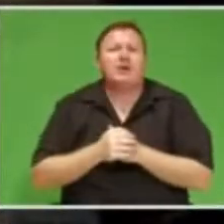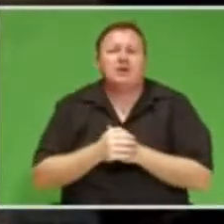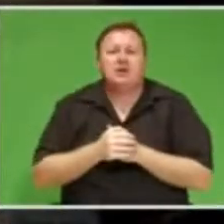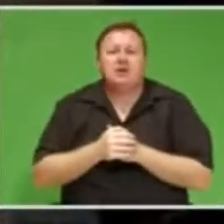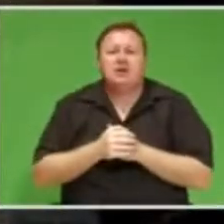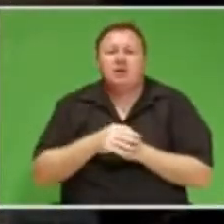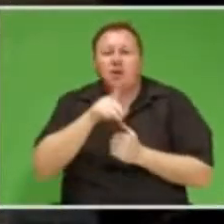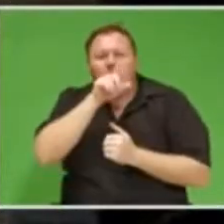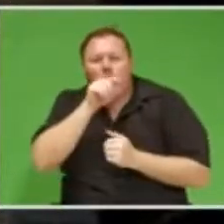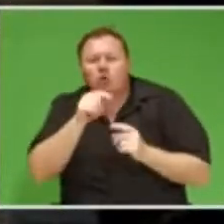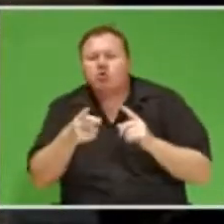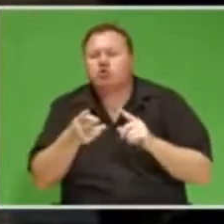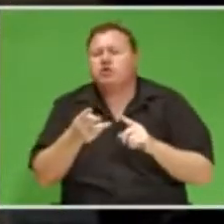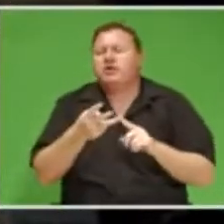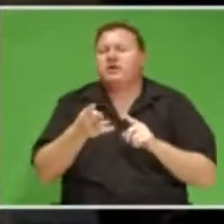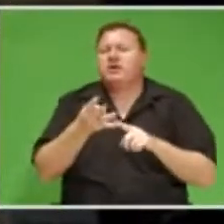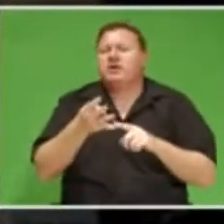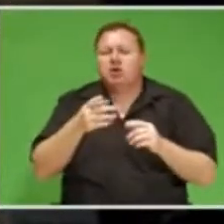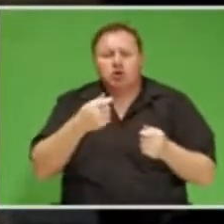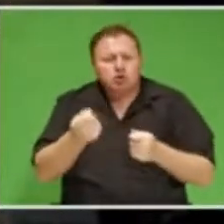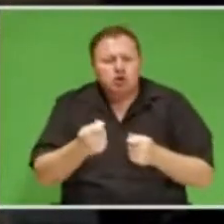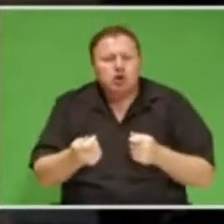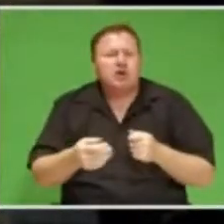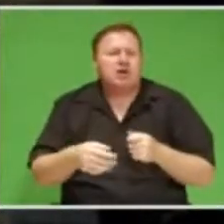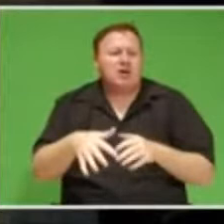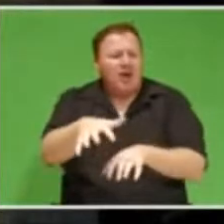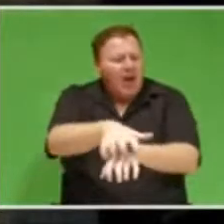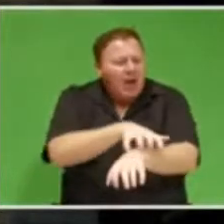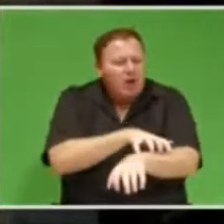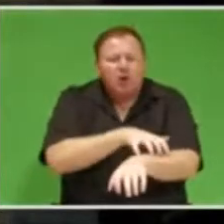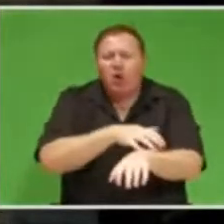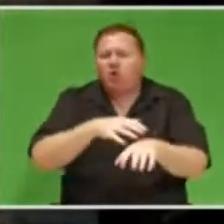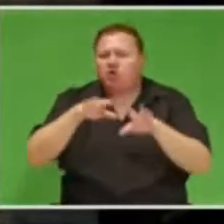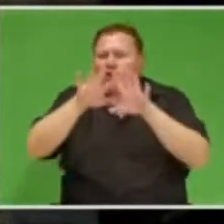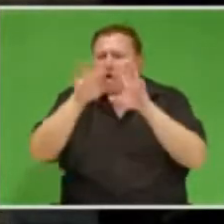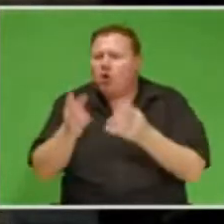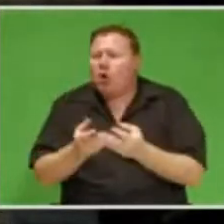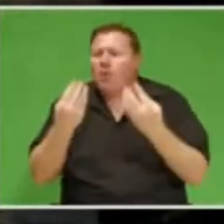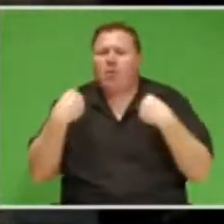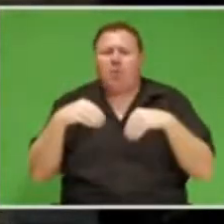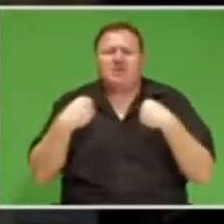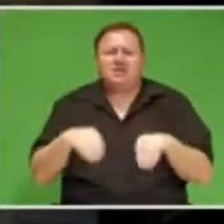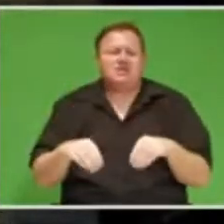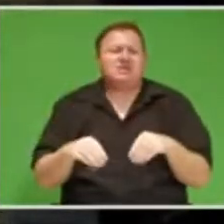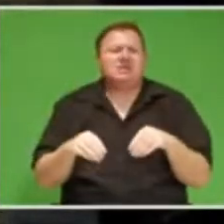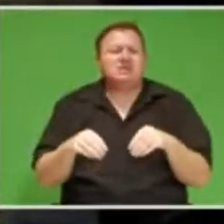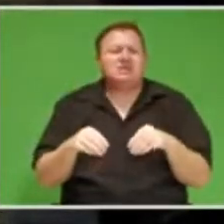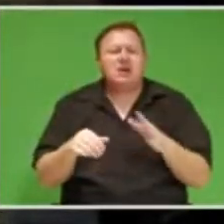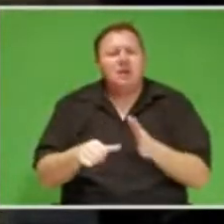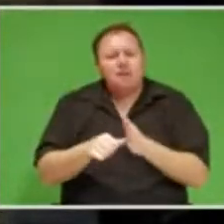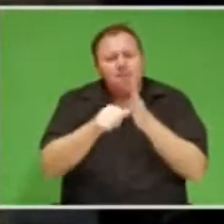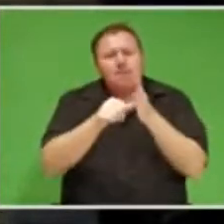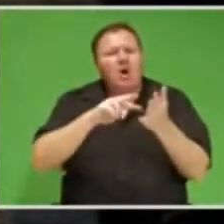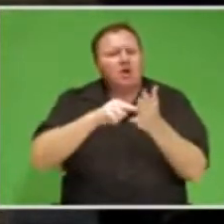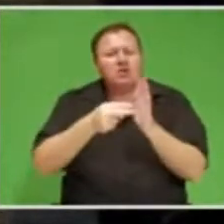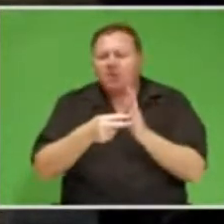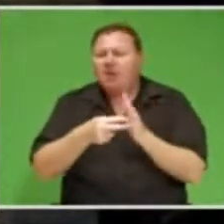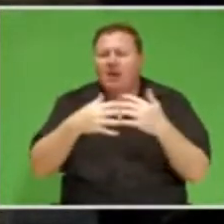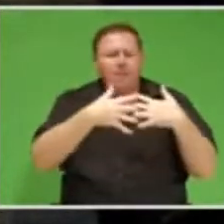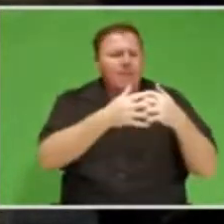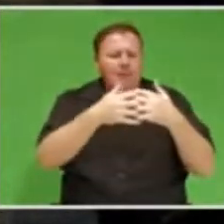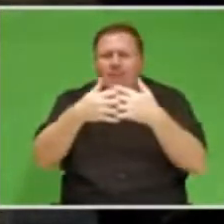sugar, agriculture, and global business services. The master plans that have been concluded